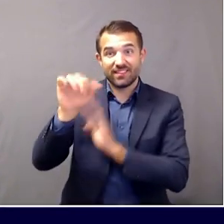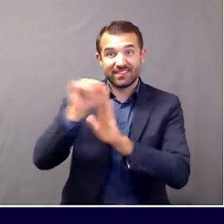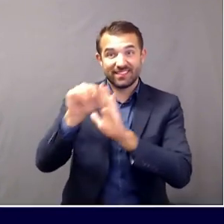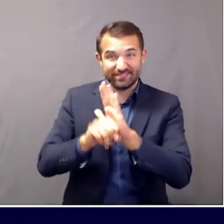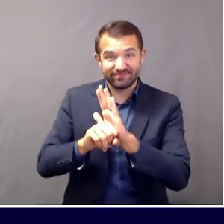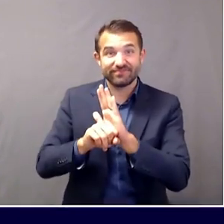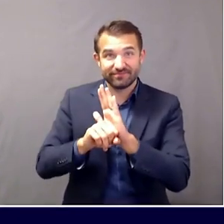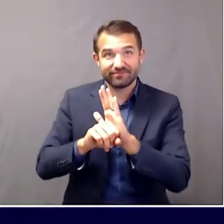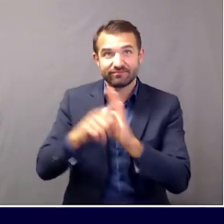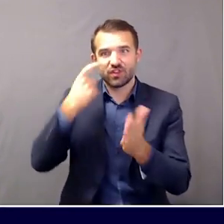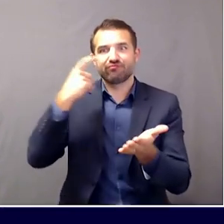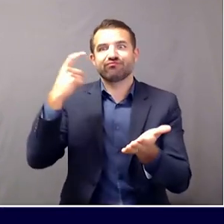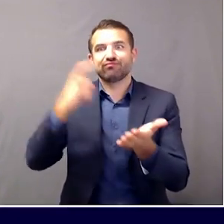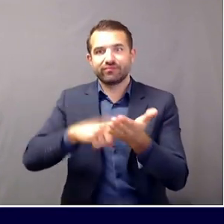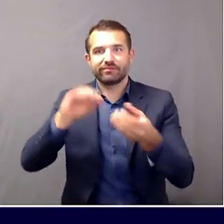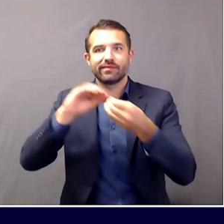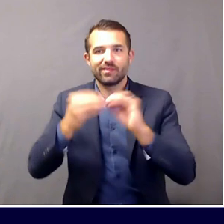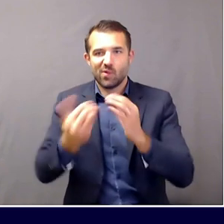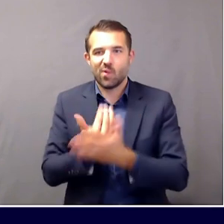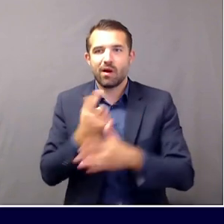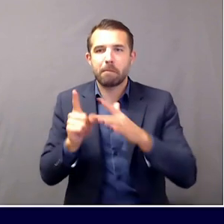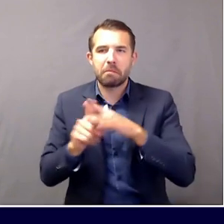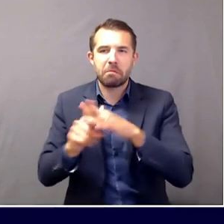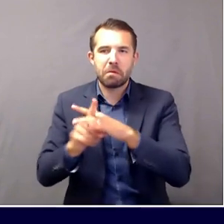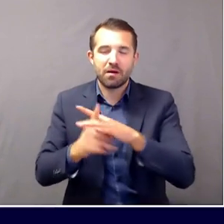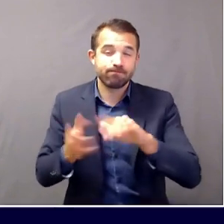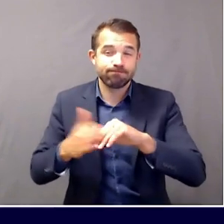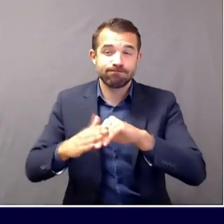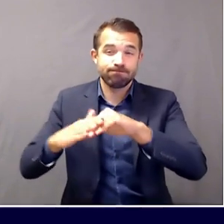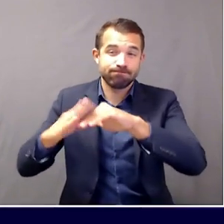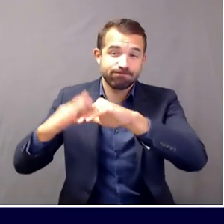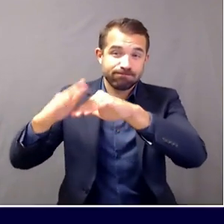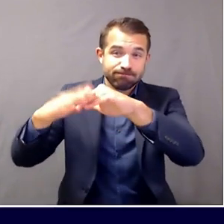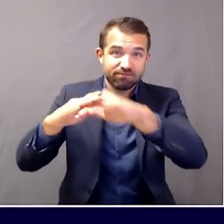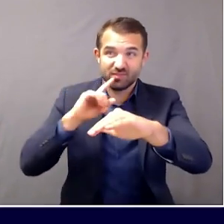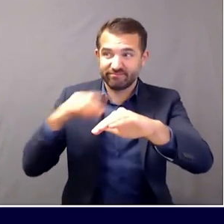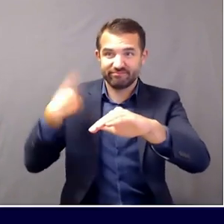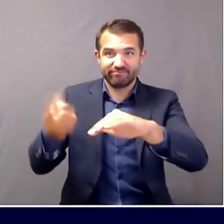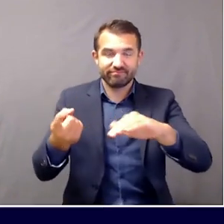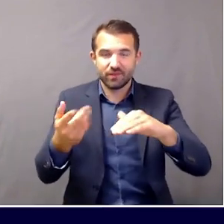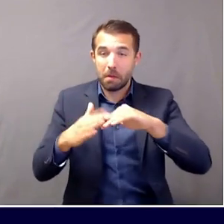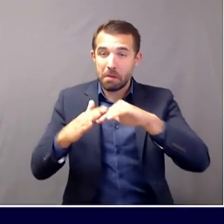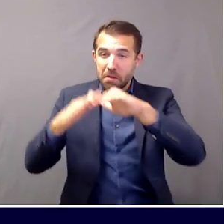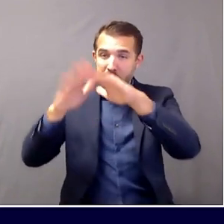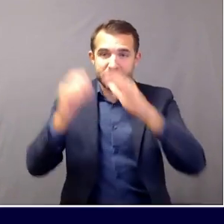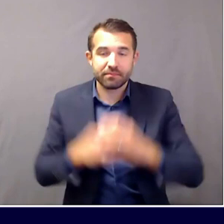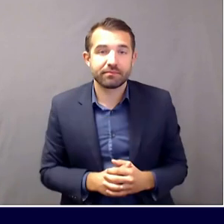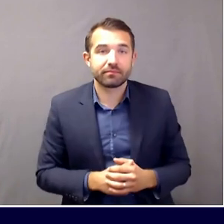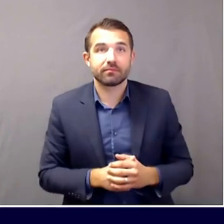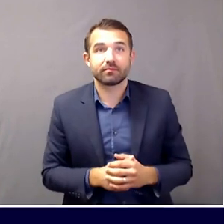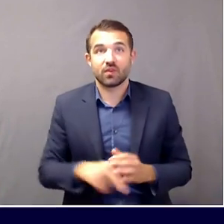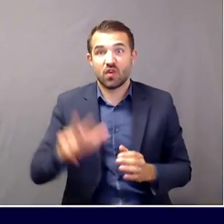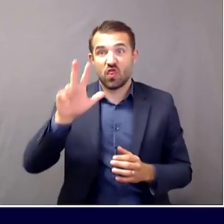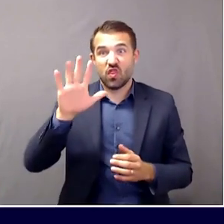in the number of new cases they log every single day. In fact, those 35 states are